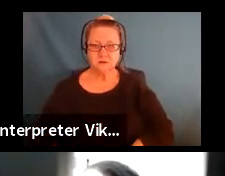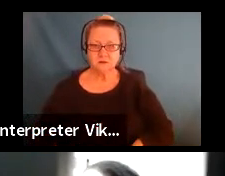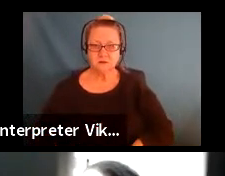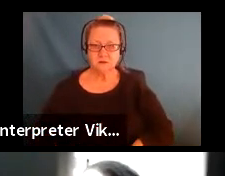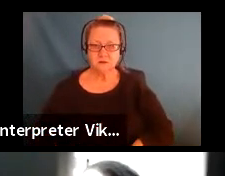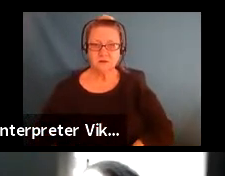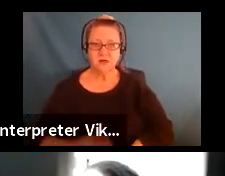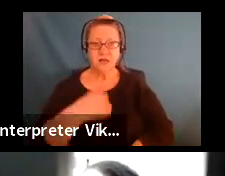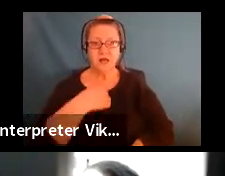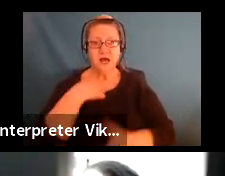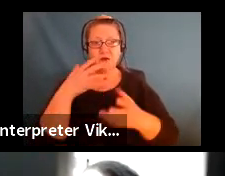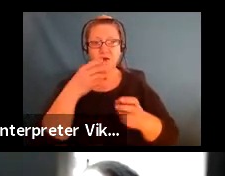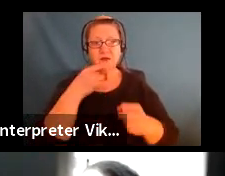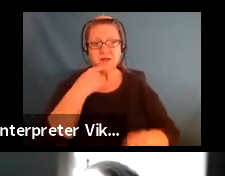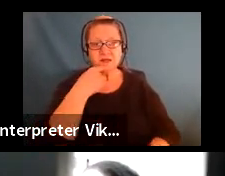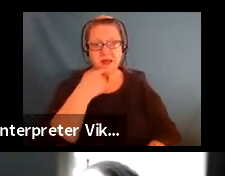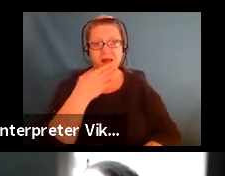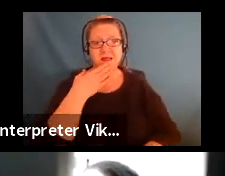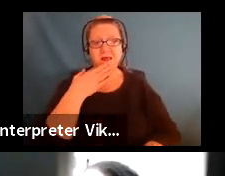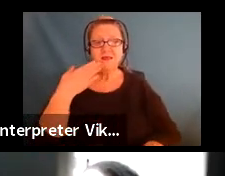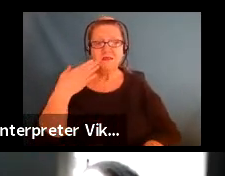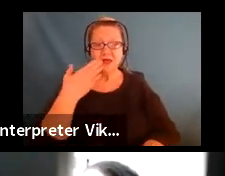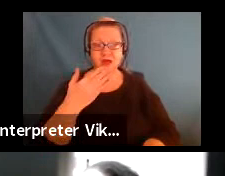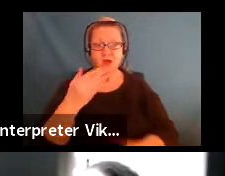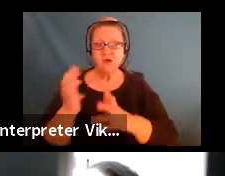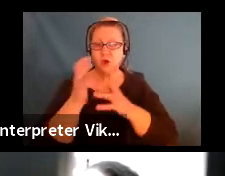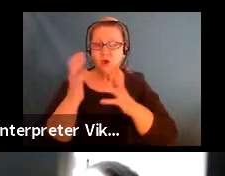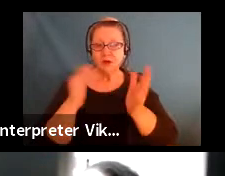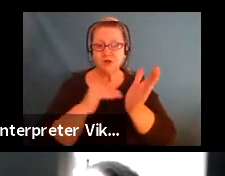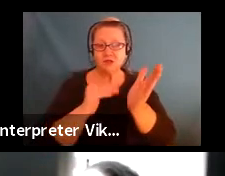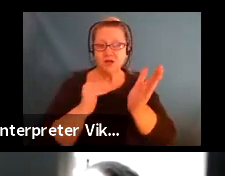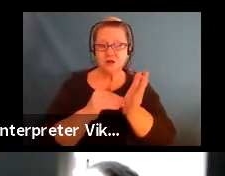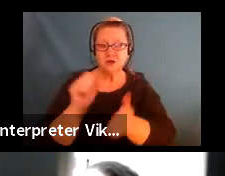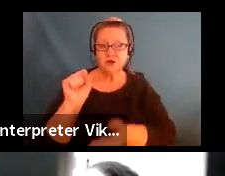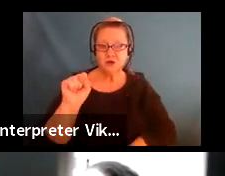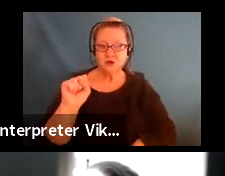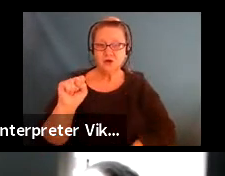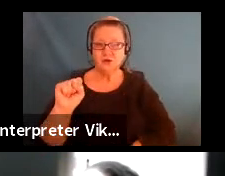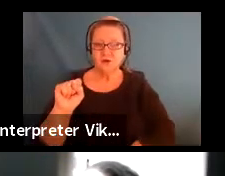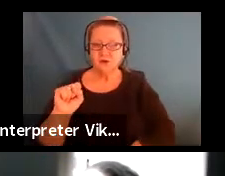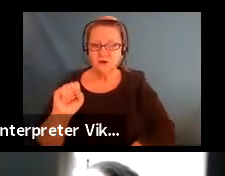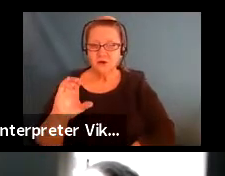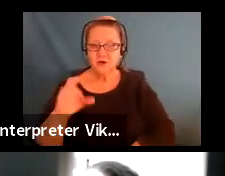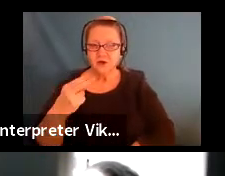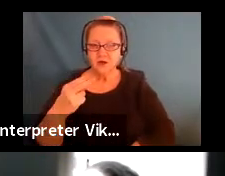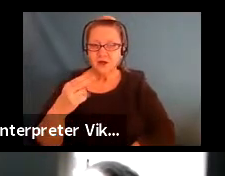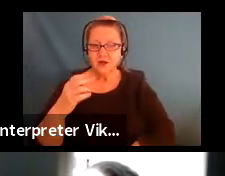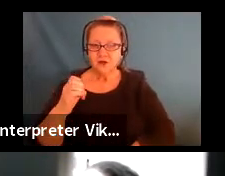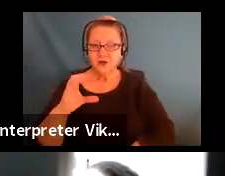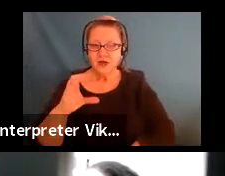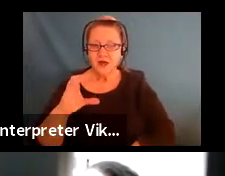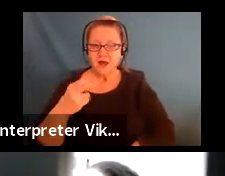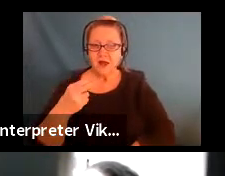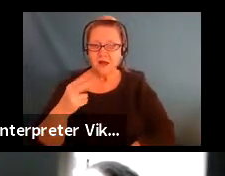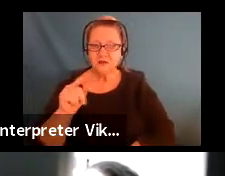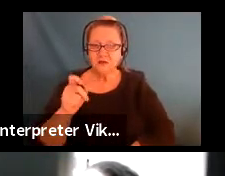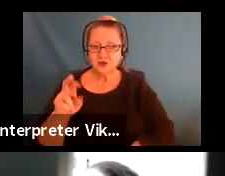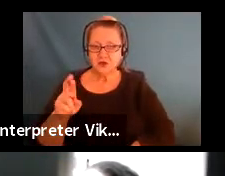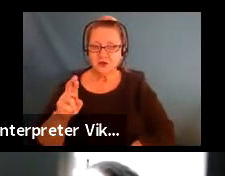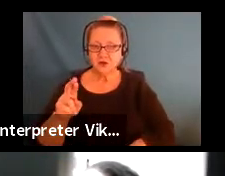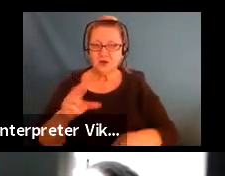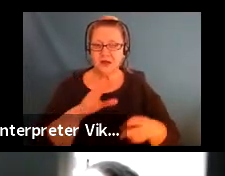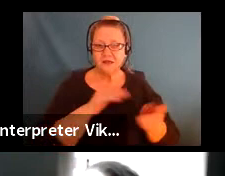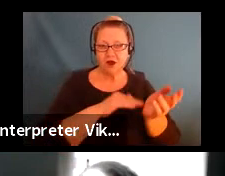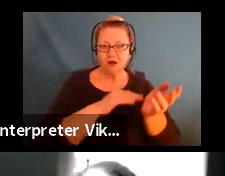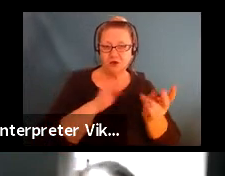Well, I just want to say thank you so much, Dr. Schechter and Dr. Brooks, for your work and the work of the